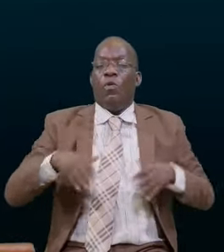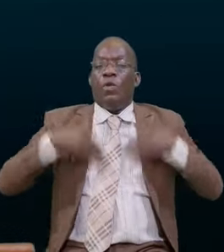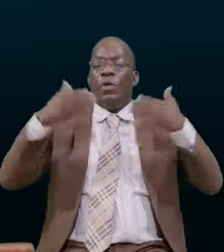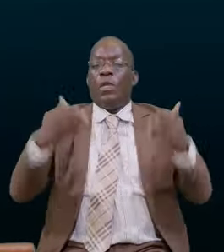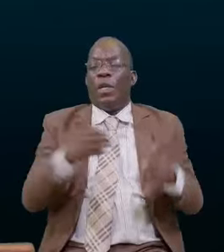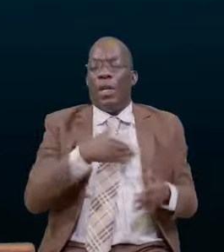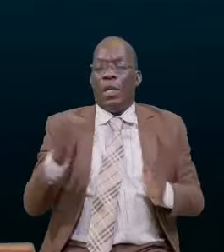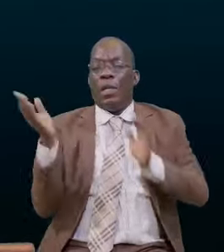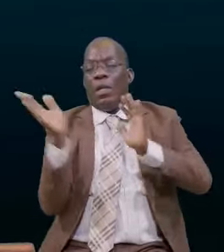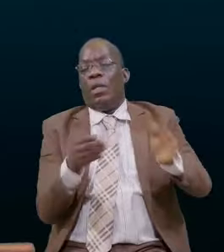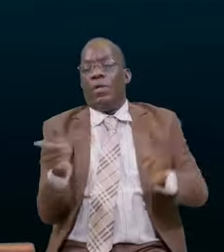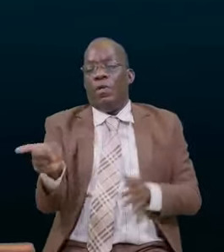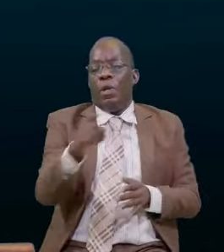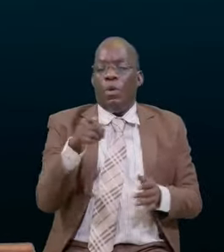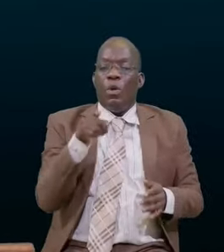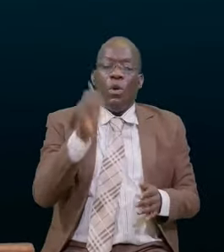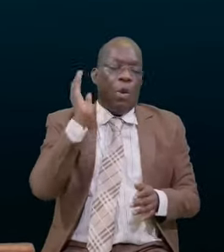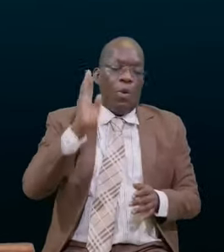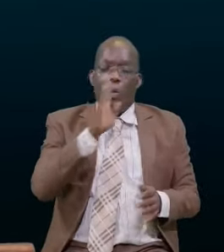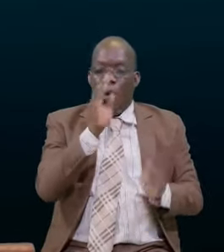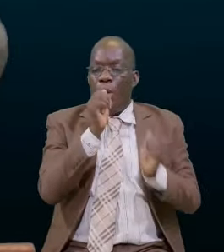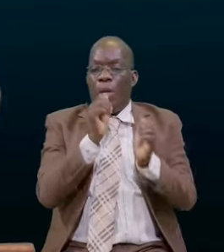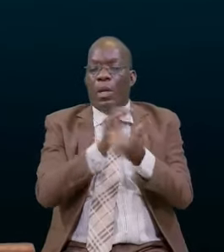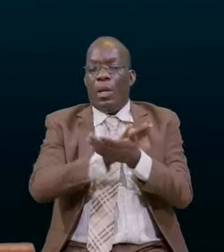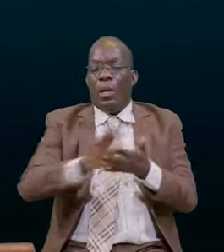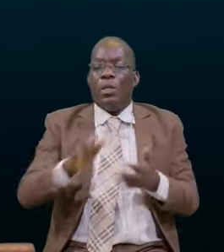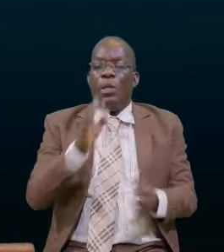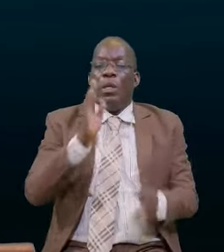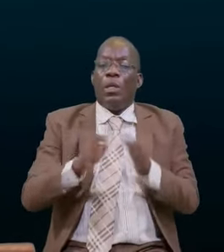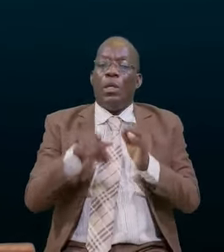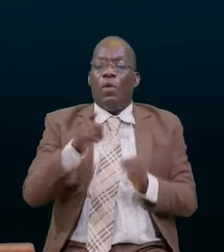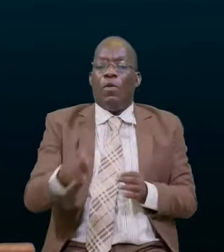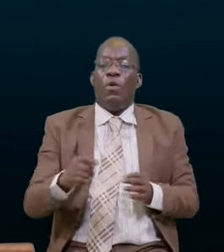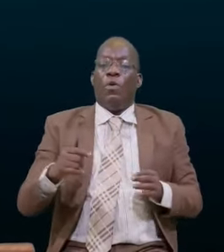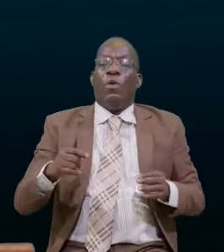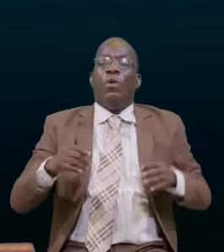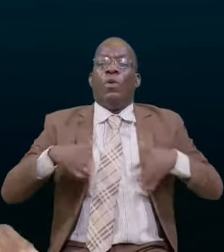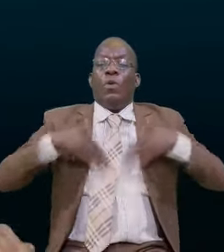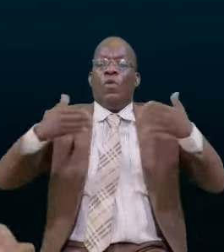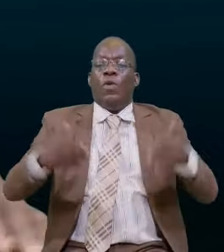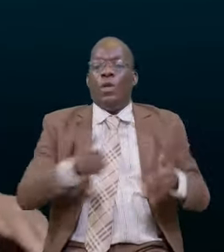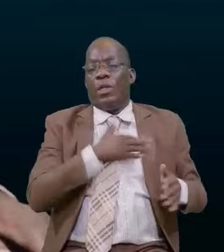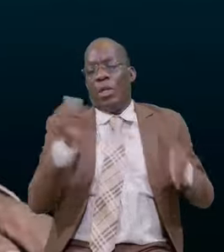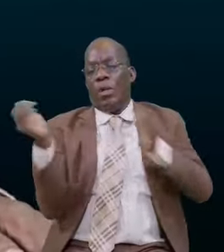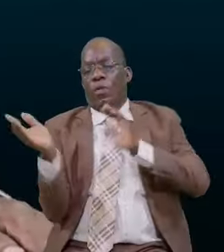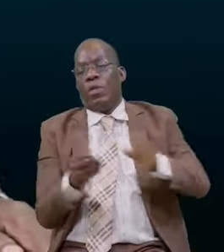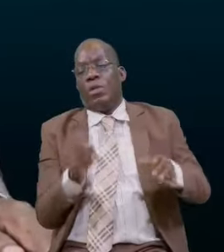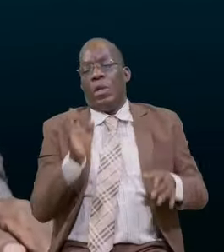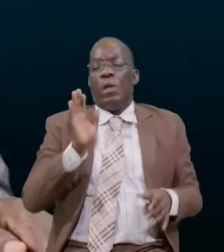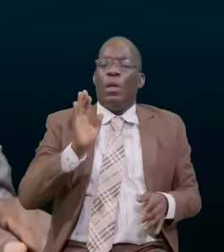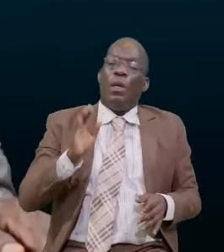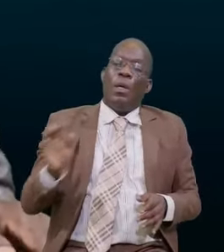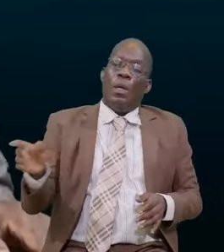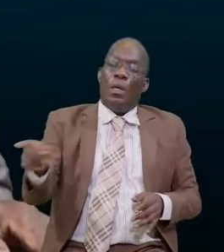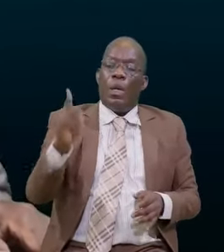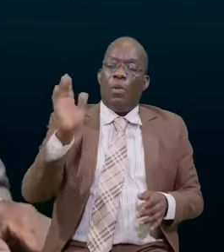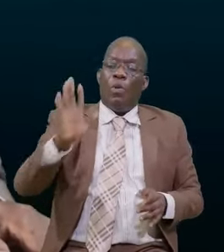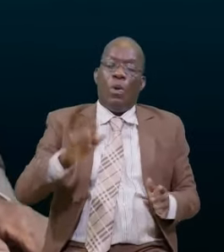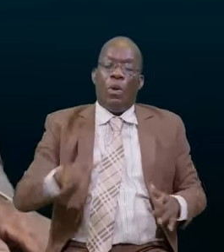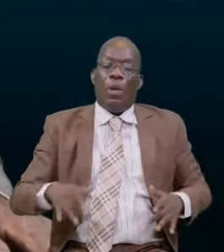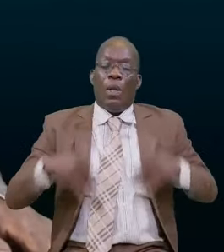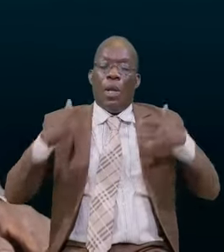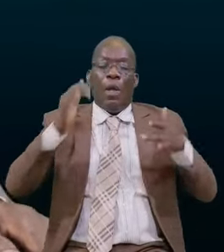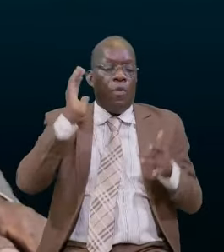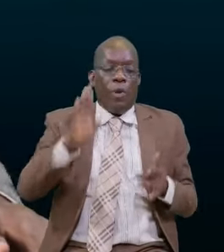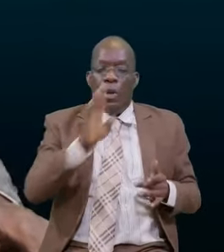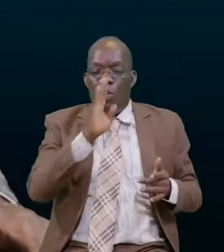Lord Jesus Christ if you confess and forsake them you shall be purified and your life shall be such that you bring glory to the name of